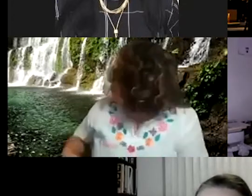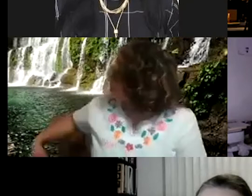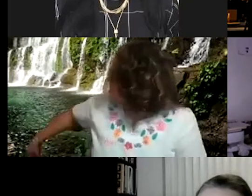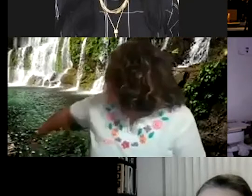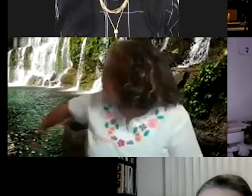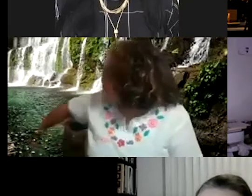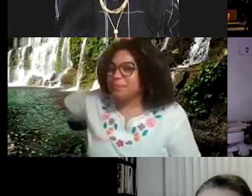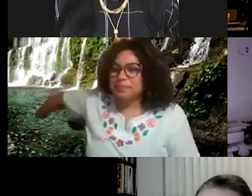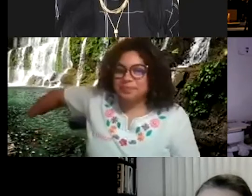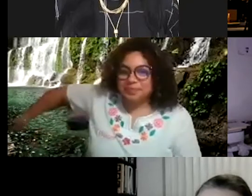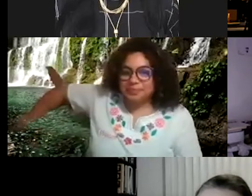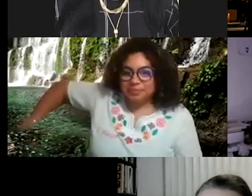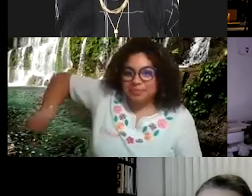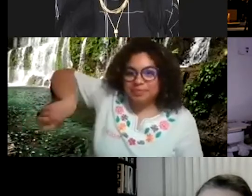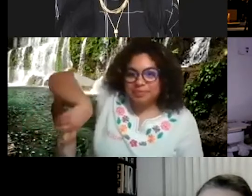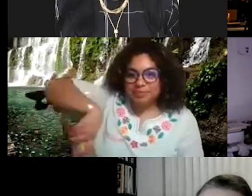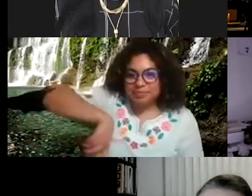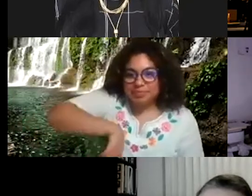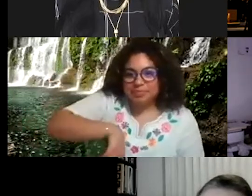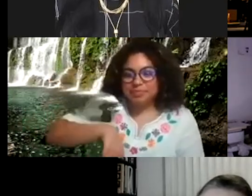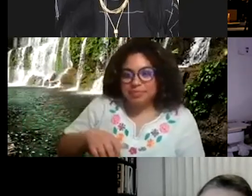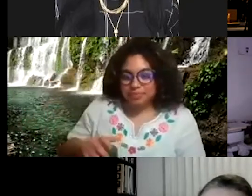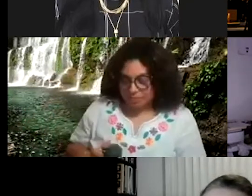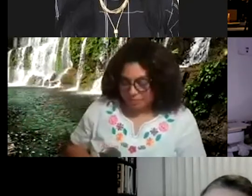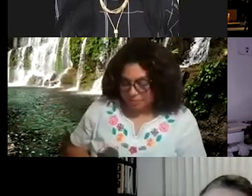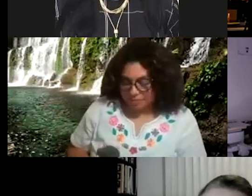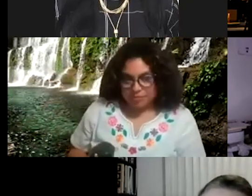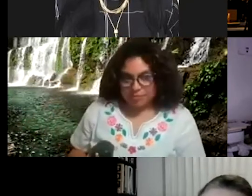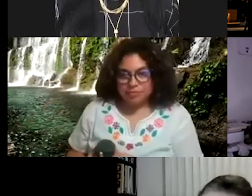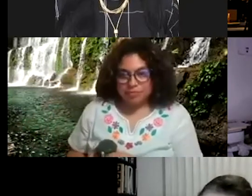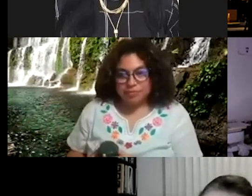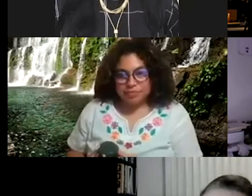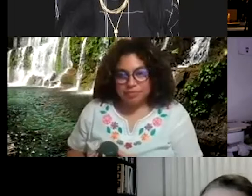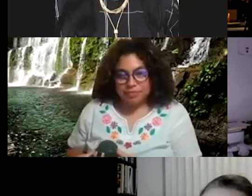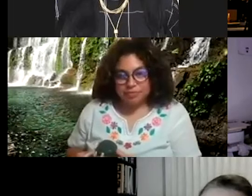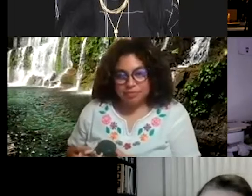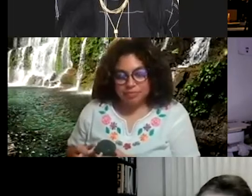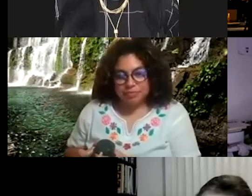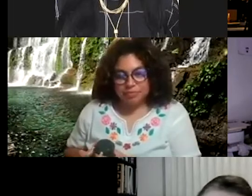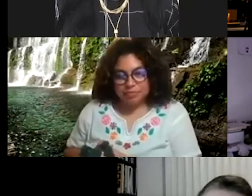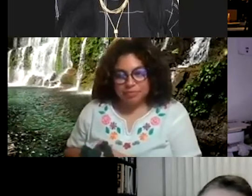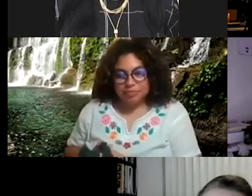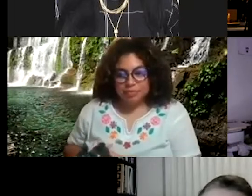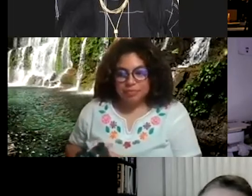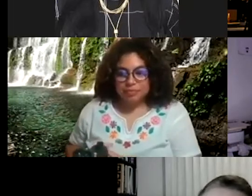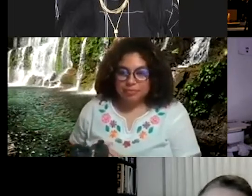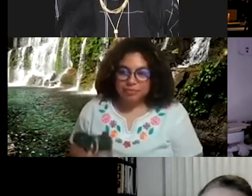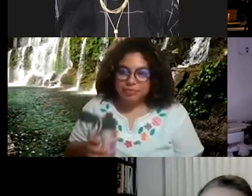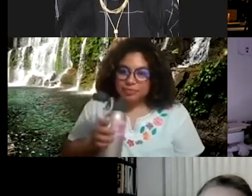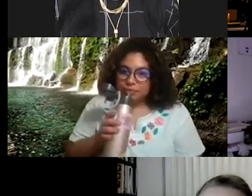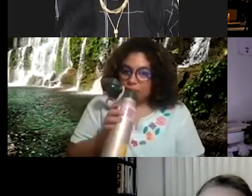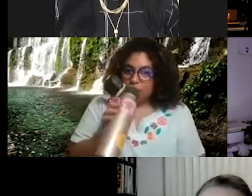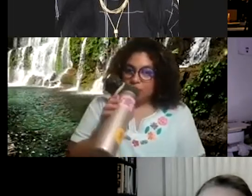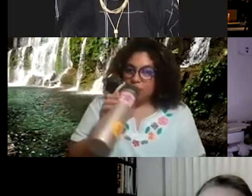art, and I already had some experience in graphic design because of high school. I took 2 graphic design classes, so